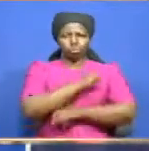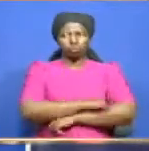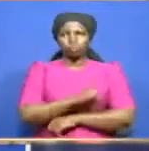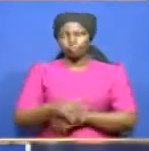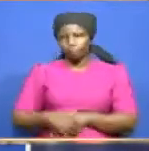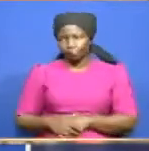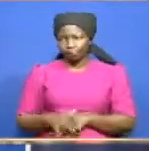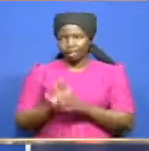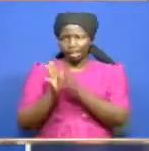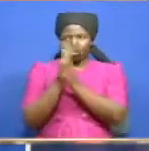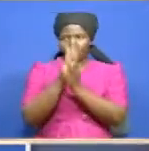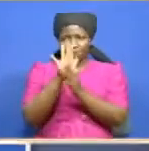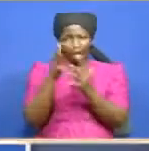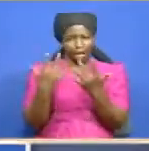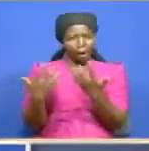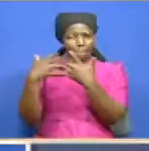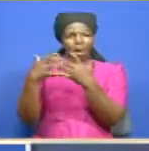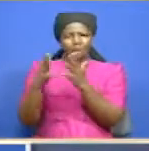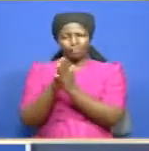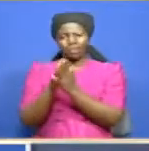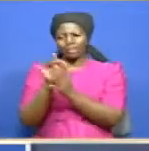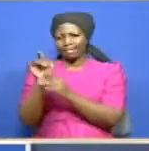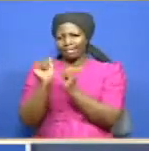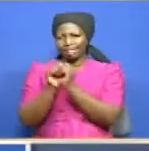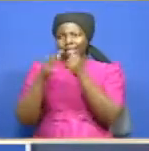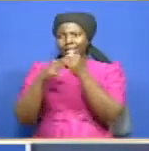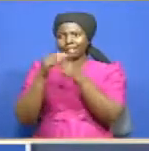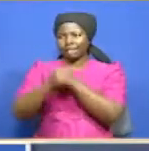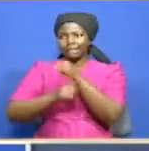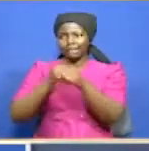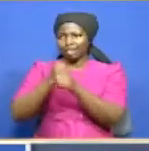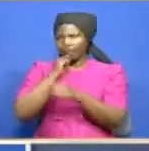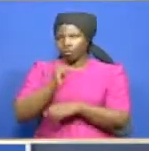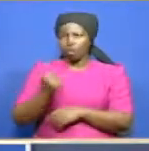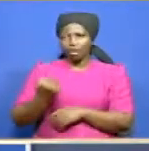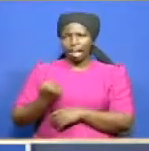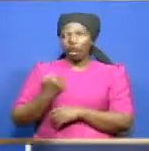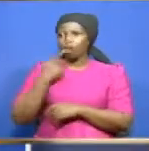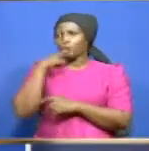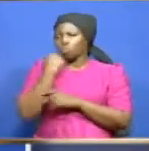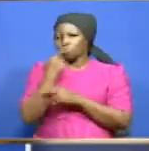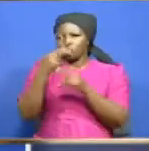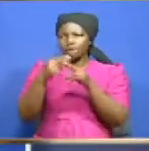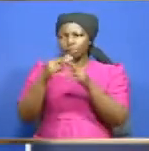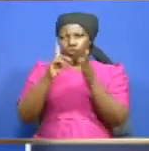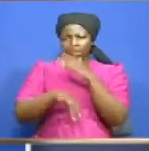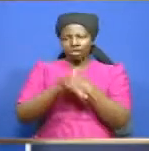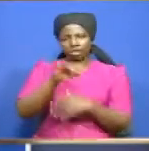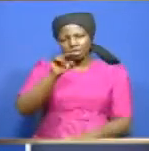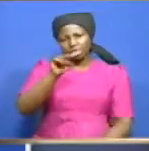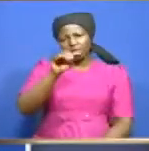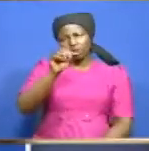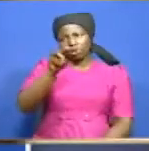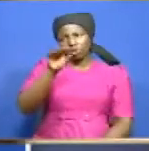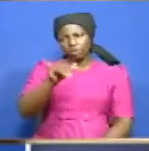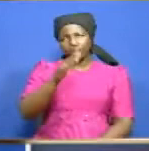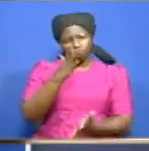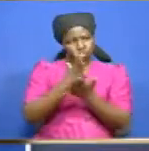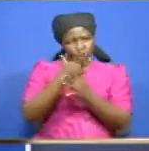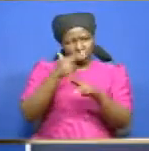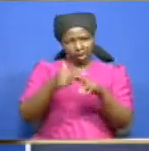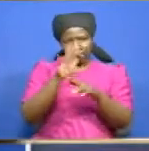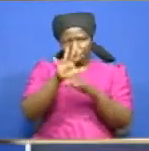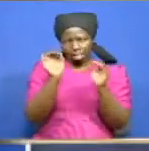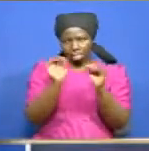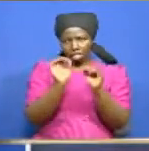Her story resonates with that of this 19-year-old girl whom we shall call Naomi. With her baby tucked